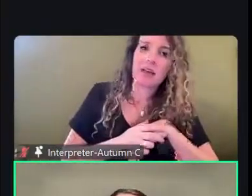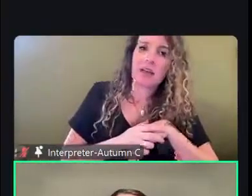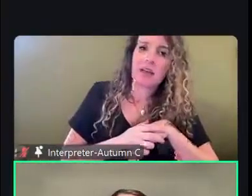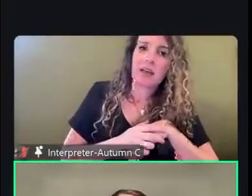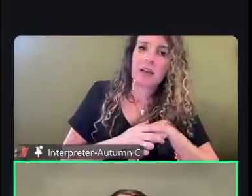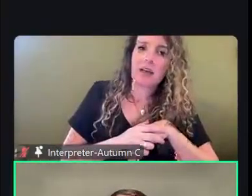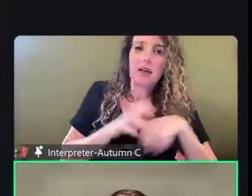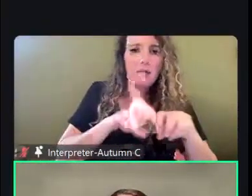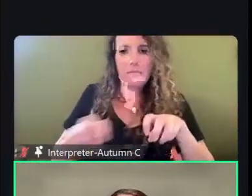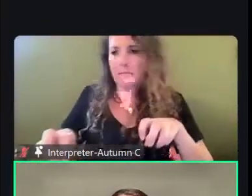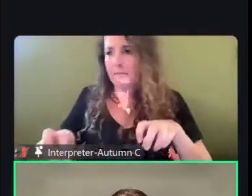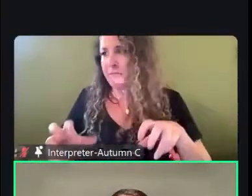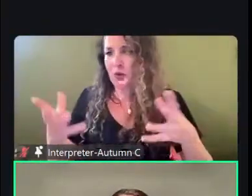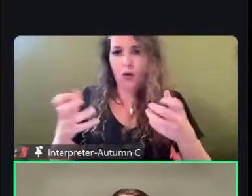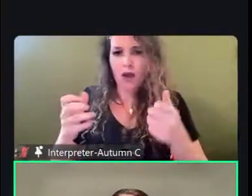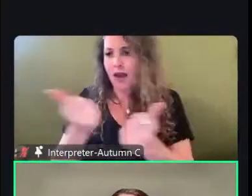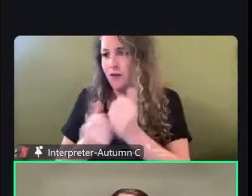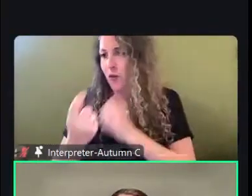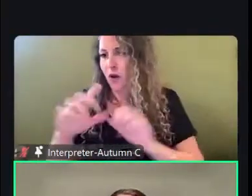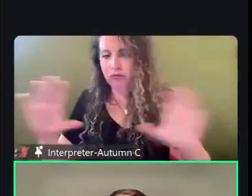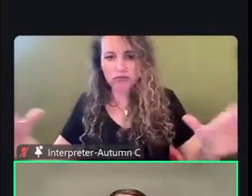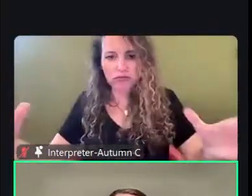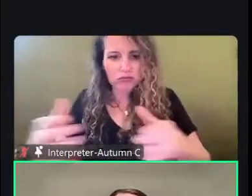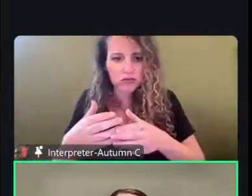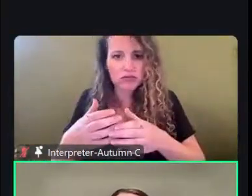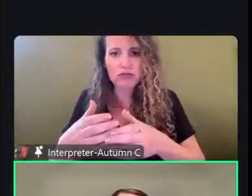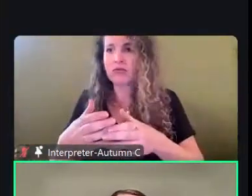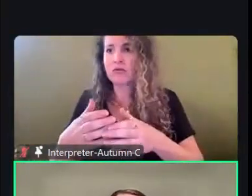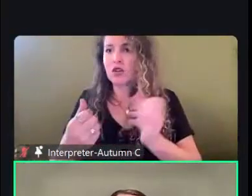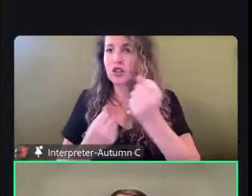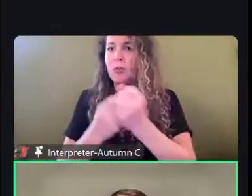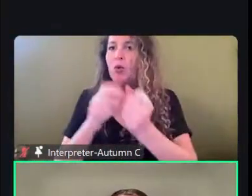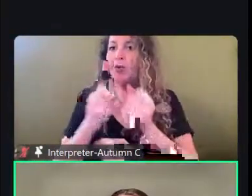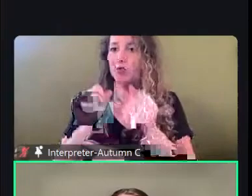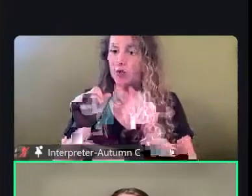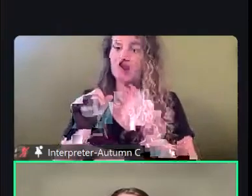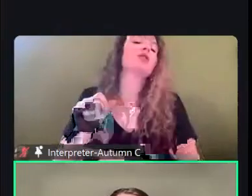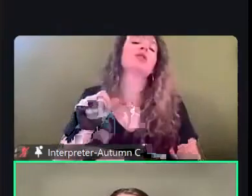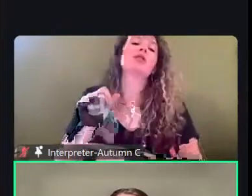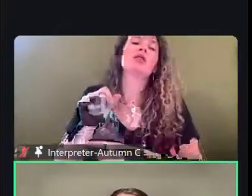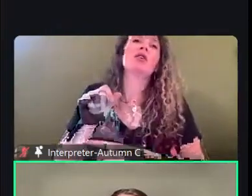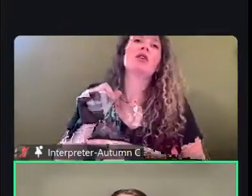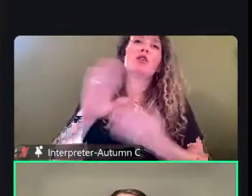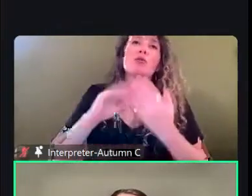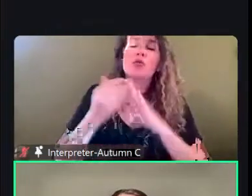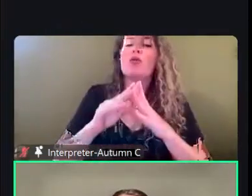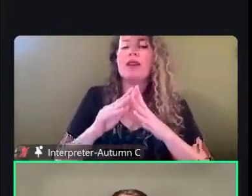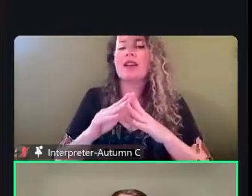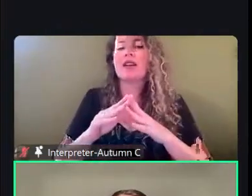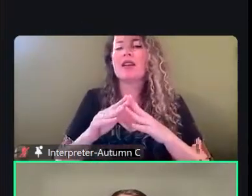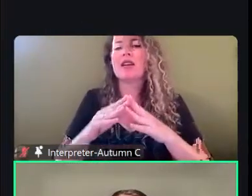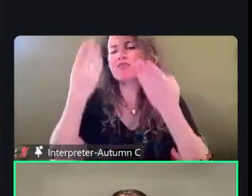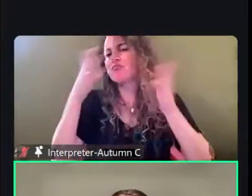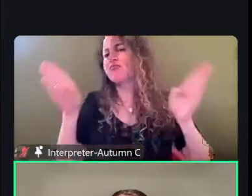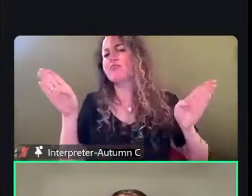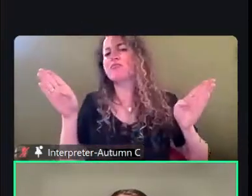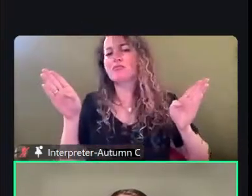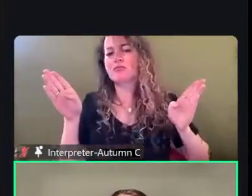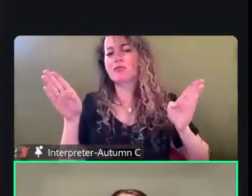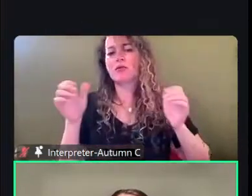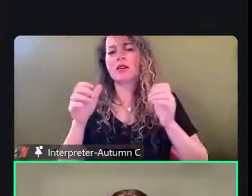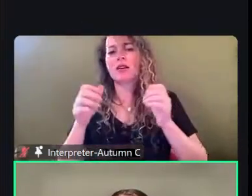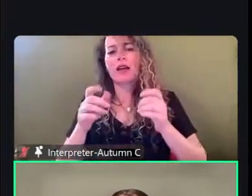together, supporting kind of disability community at large, and also equipping individuals with leadership and